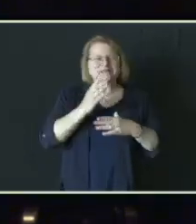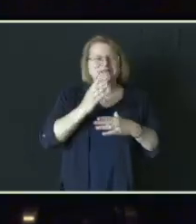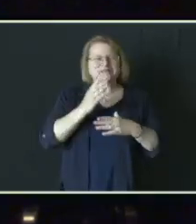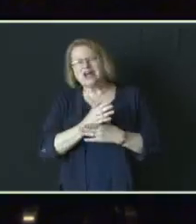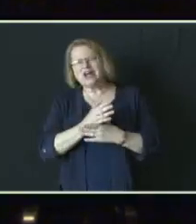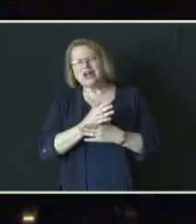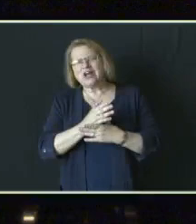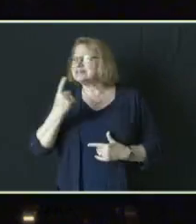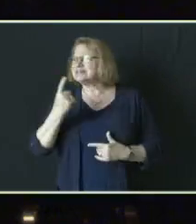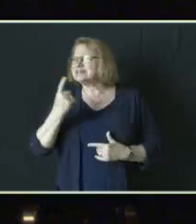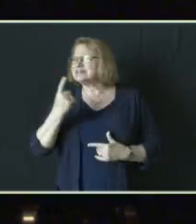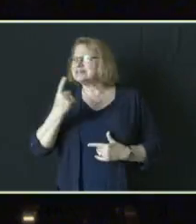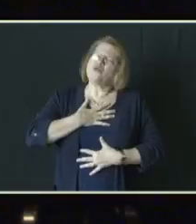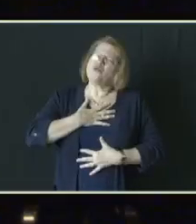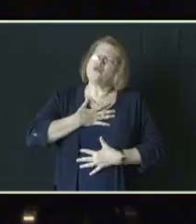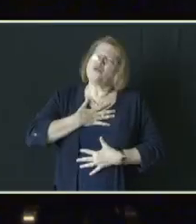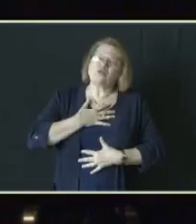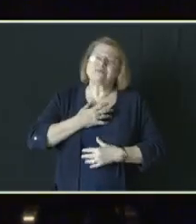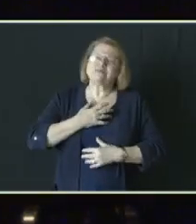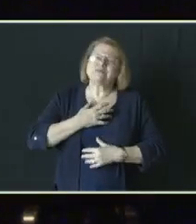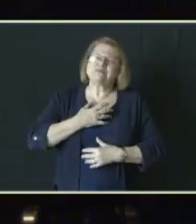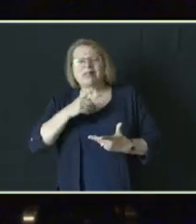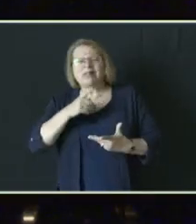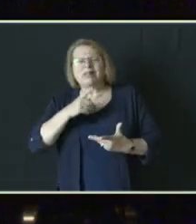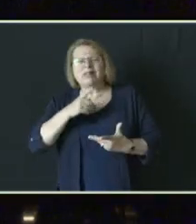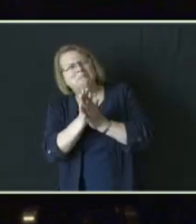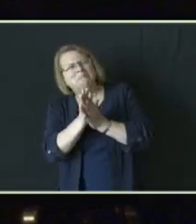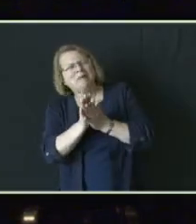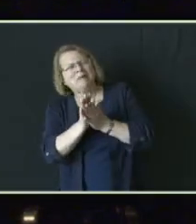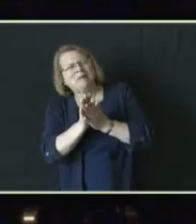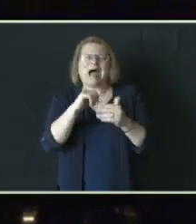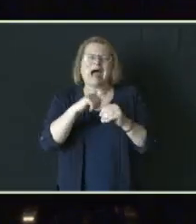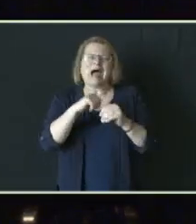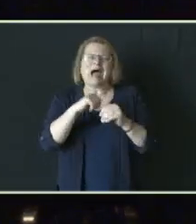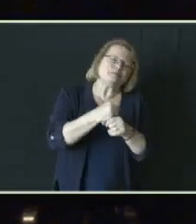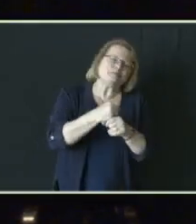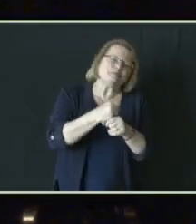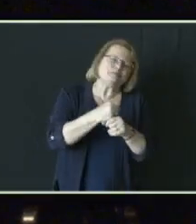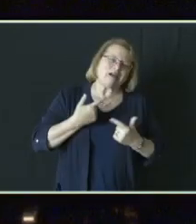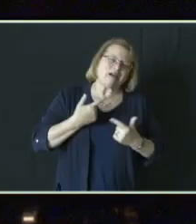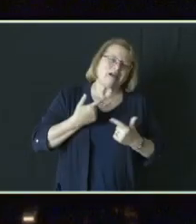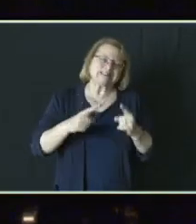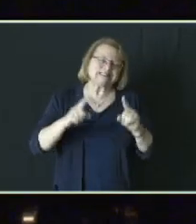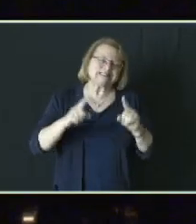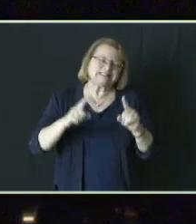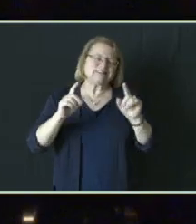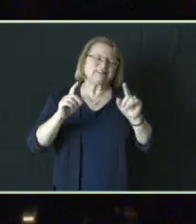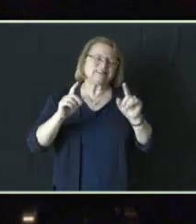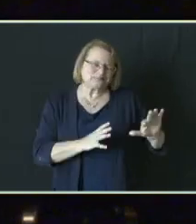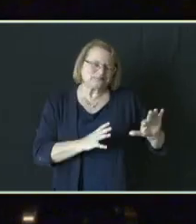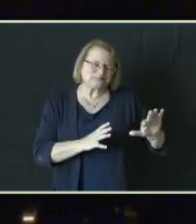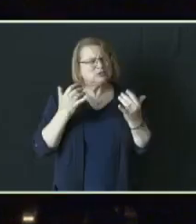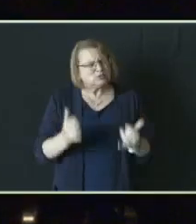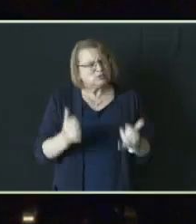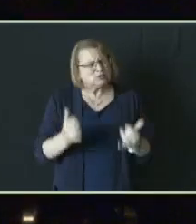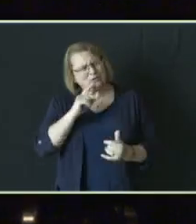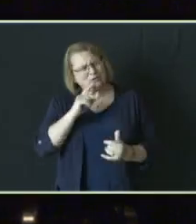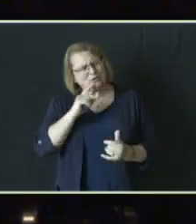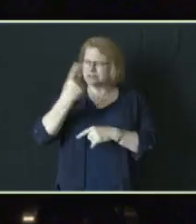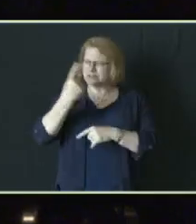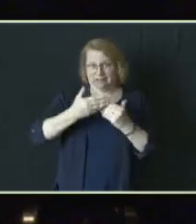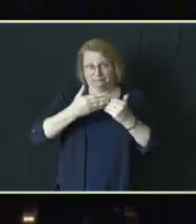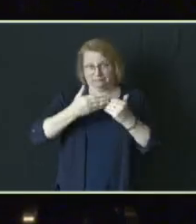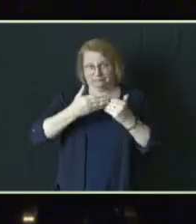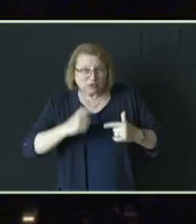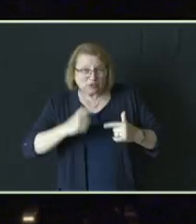how to be successful and have a happy life. Today is the first day of the rest of your lives. Work hard. Nothing comes